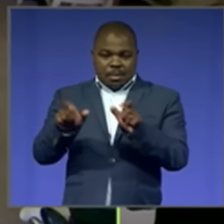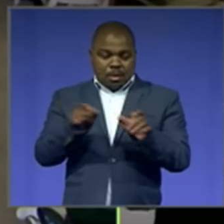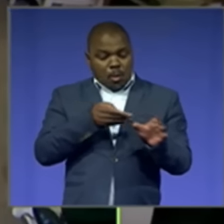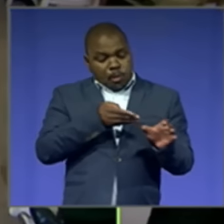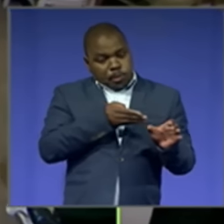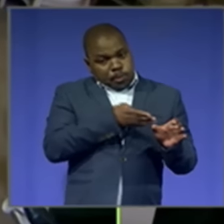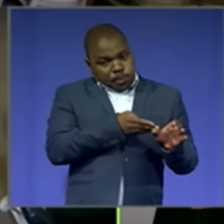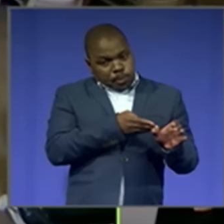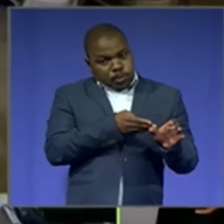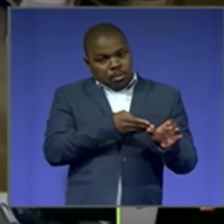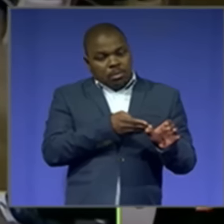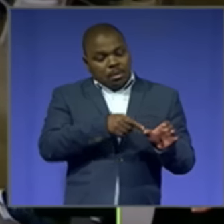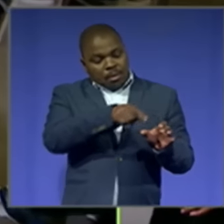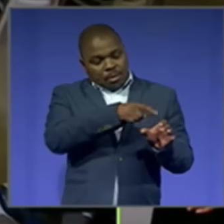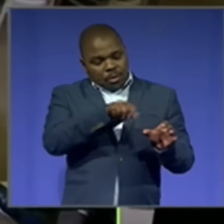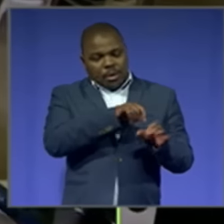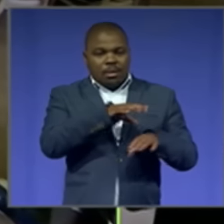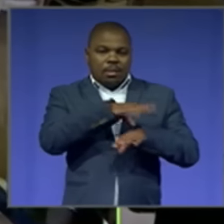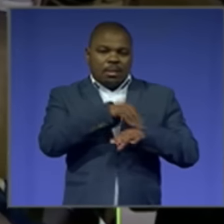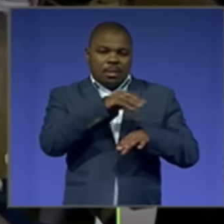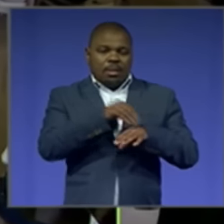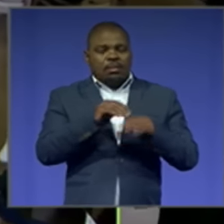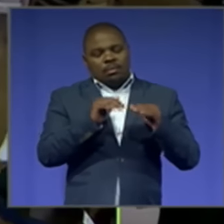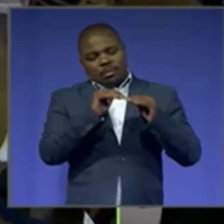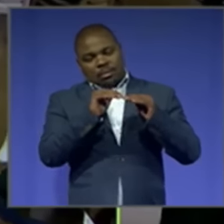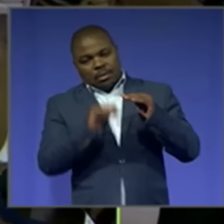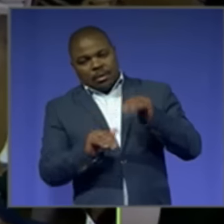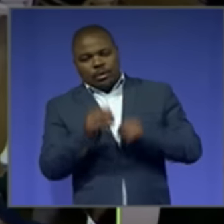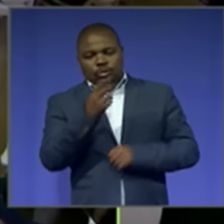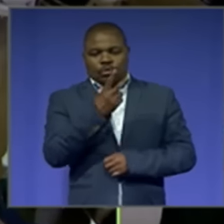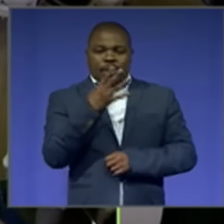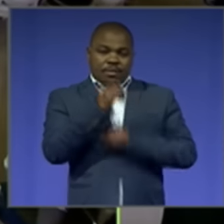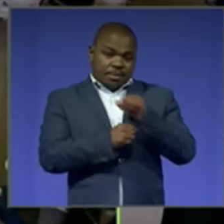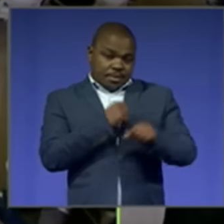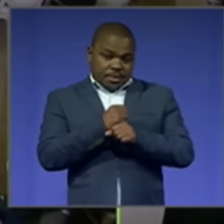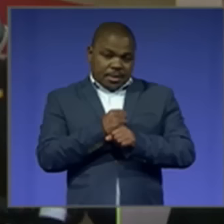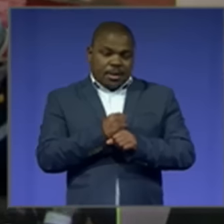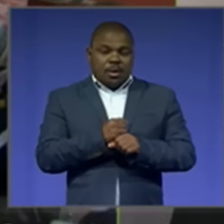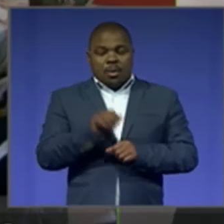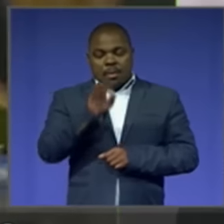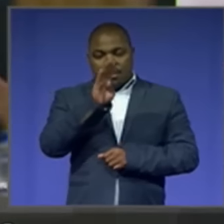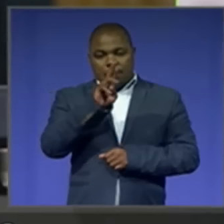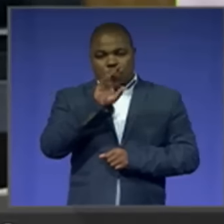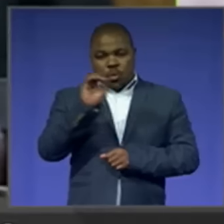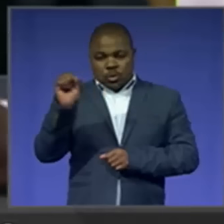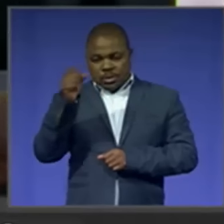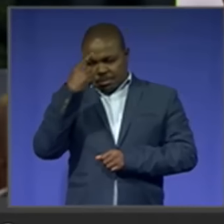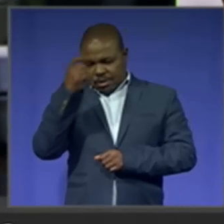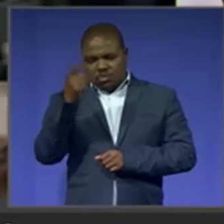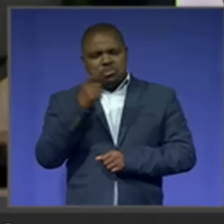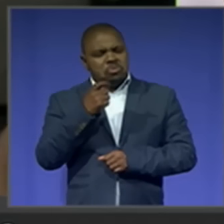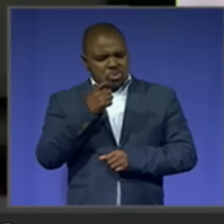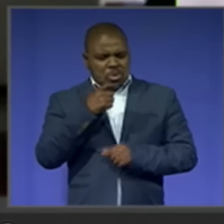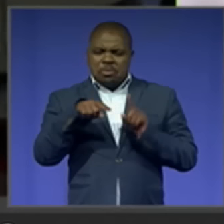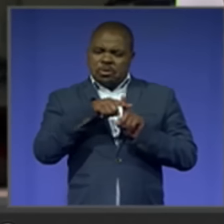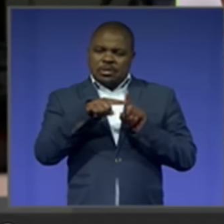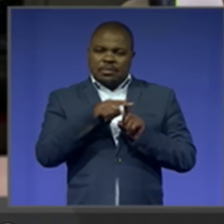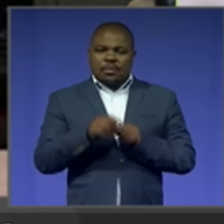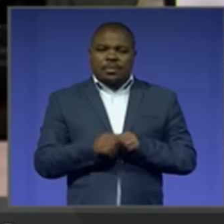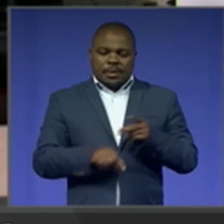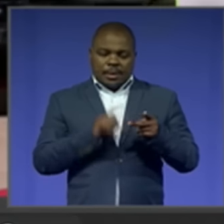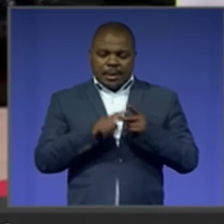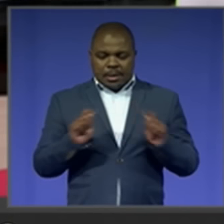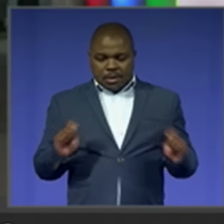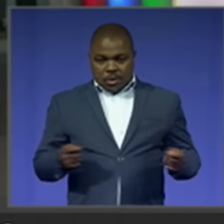lego sehlopheng ba le ka fase ga mengwaga e 25. Bruce o tletše tshepo, o akareditše moralo